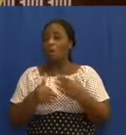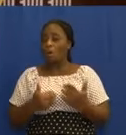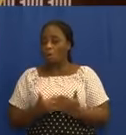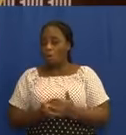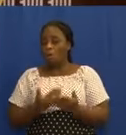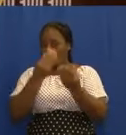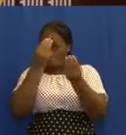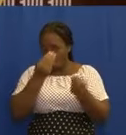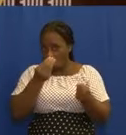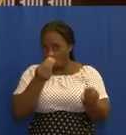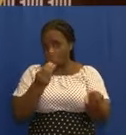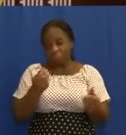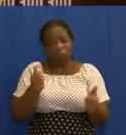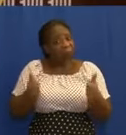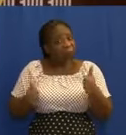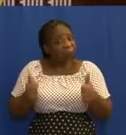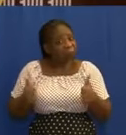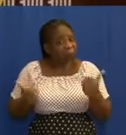bedi so pepepe.